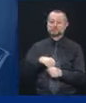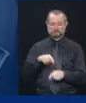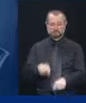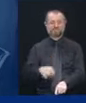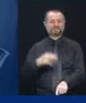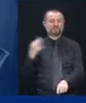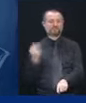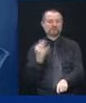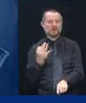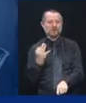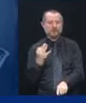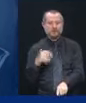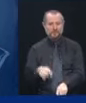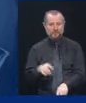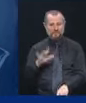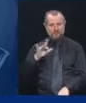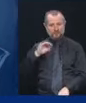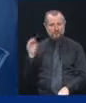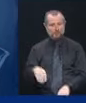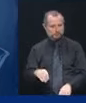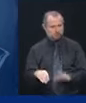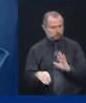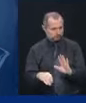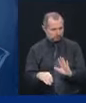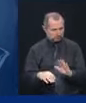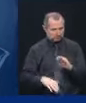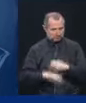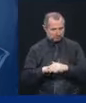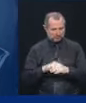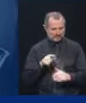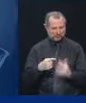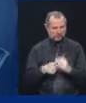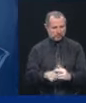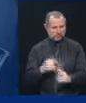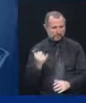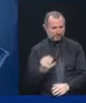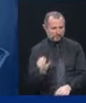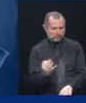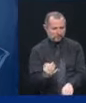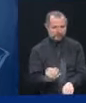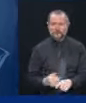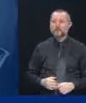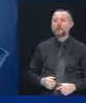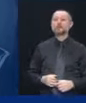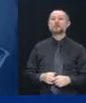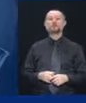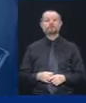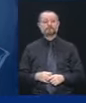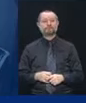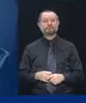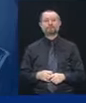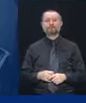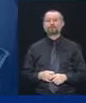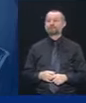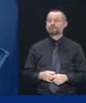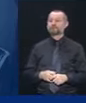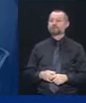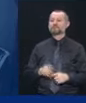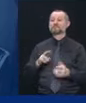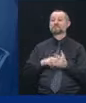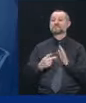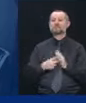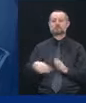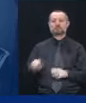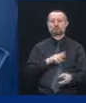25%. That will go into effect on Friday. They can go to 25% on Friday, and they'll be ready for that